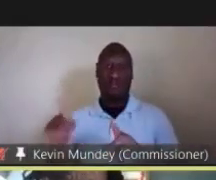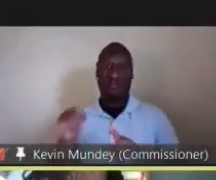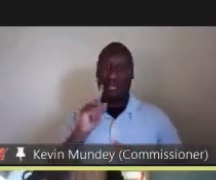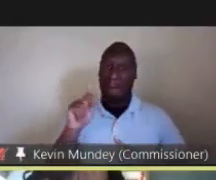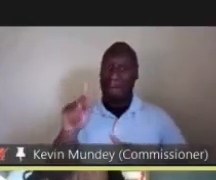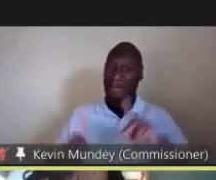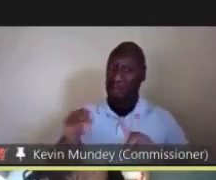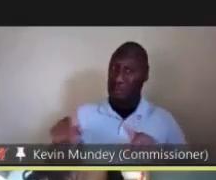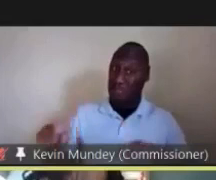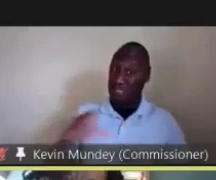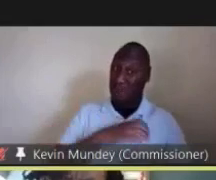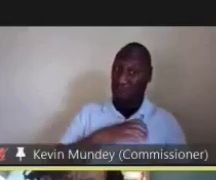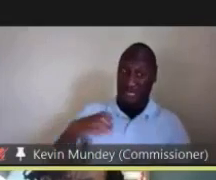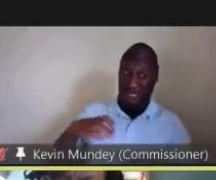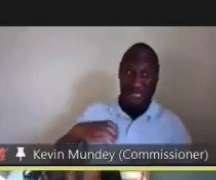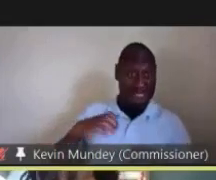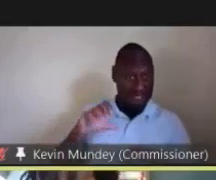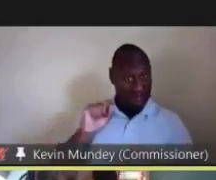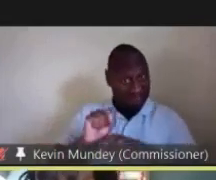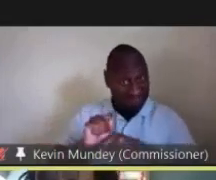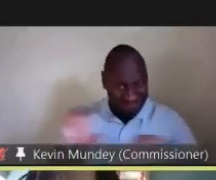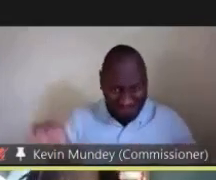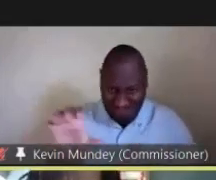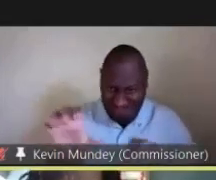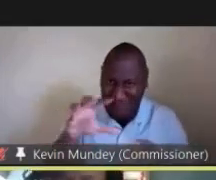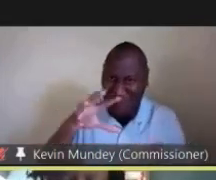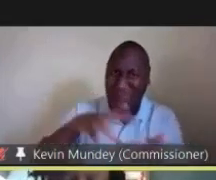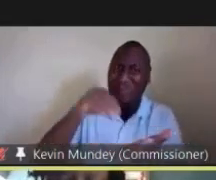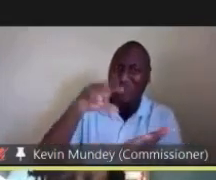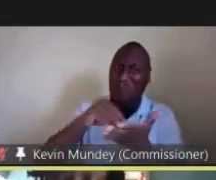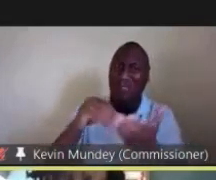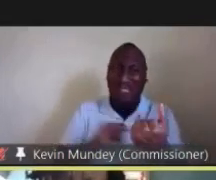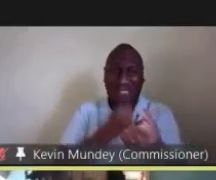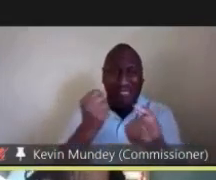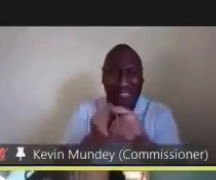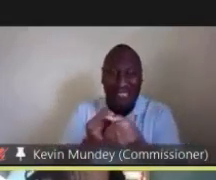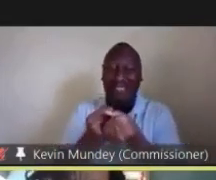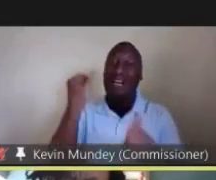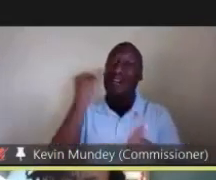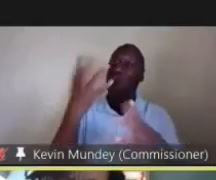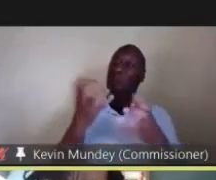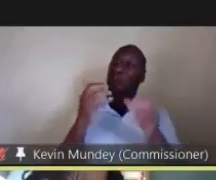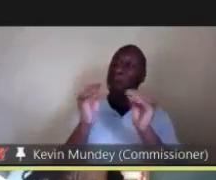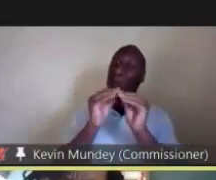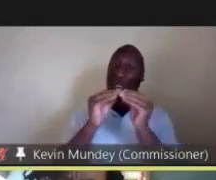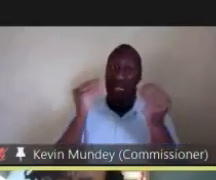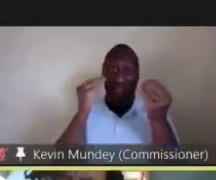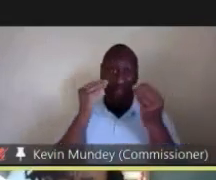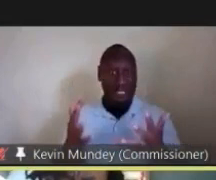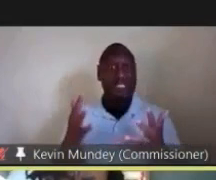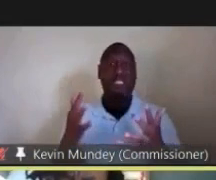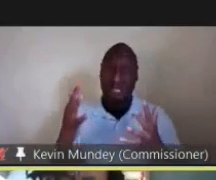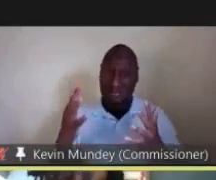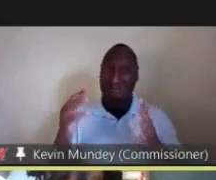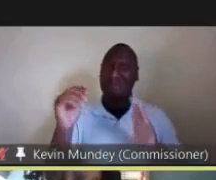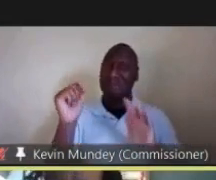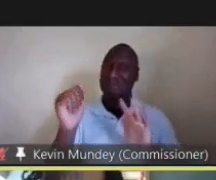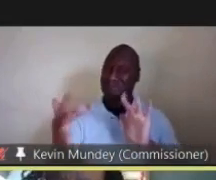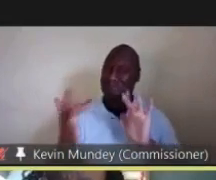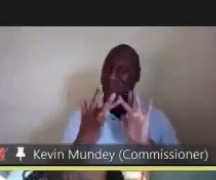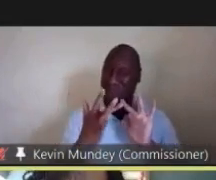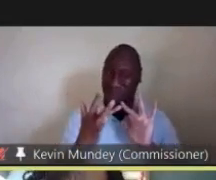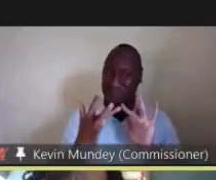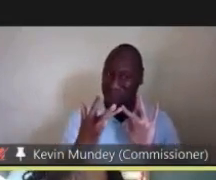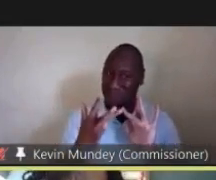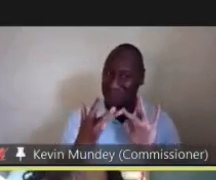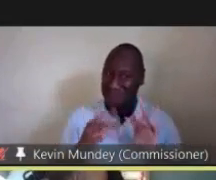way to advocate for the needs they see in their community. We encourage you to sign up for our mailing list and check